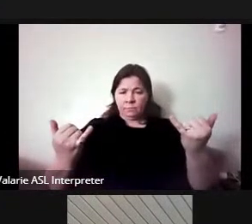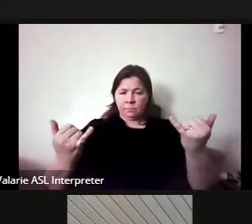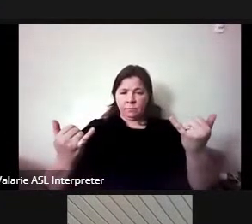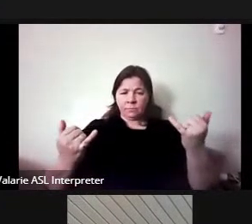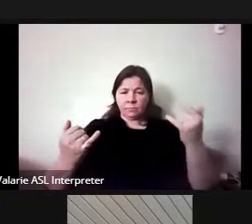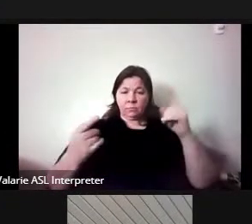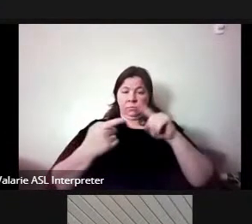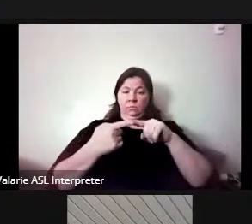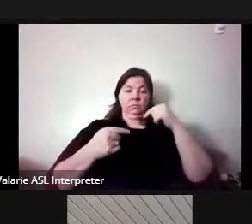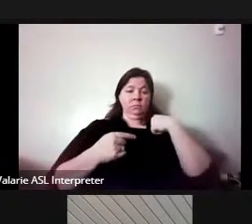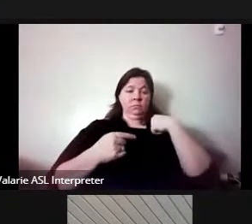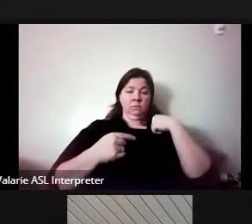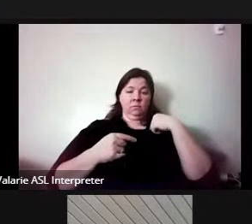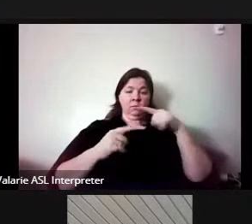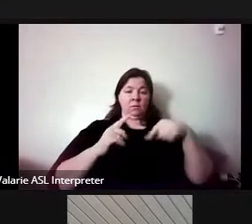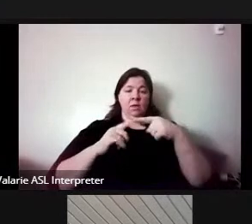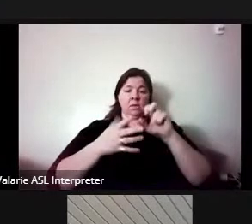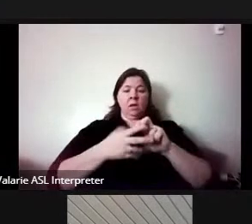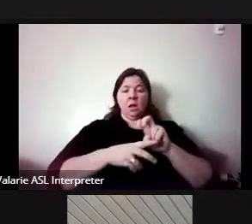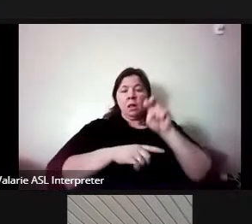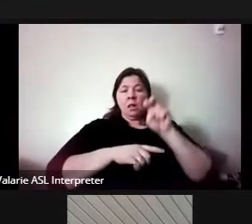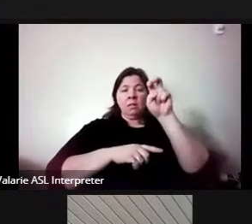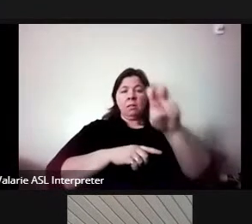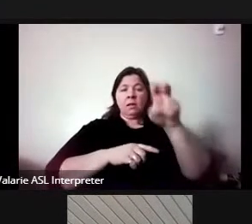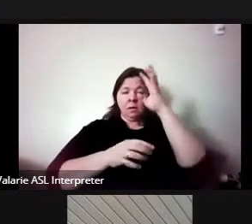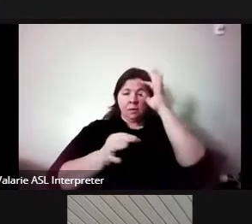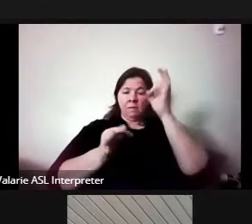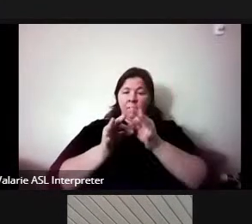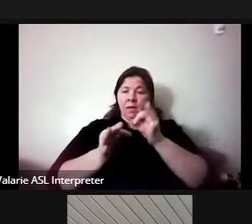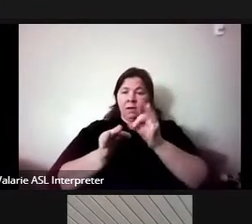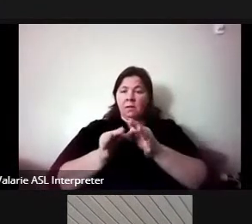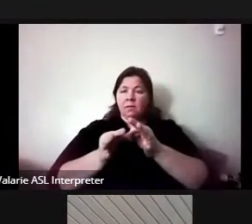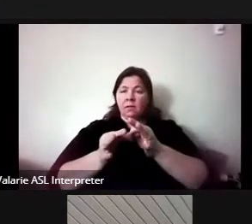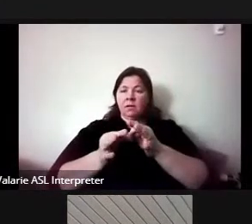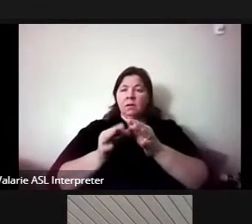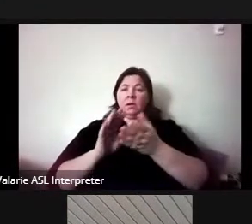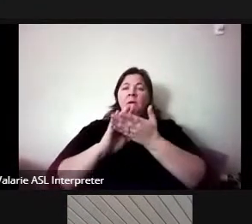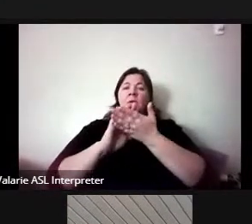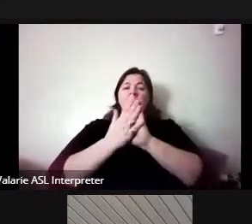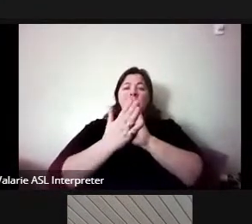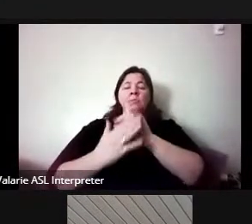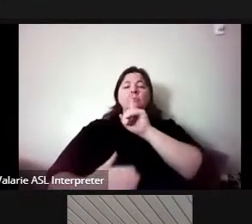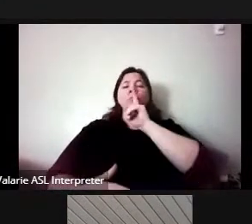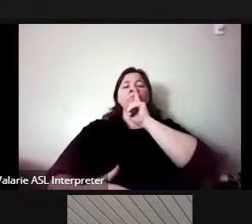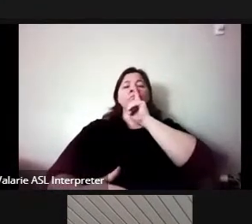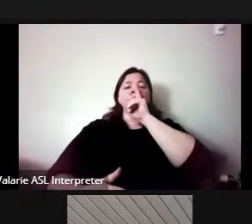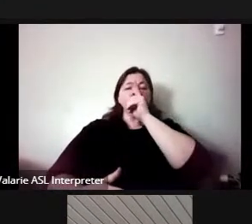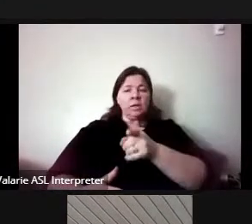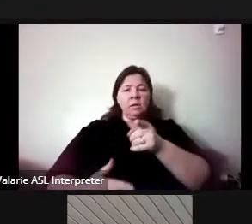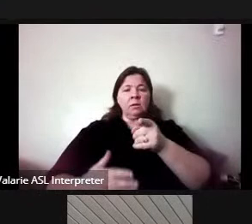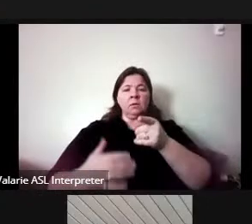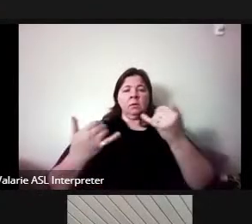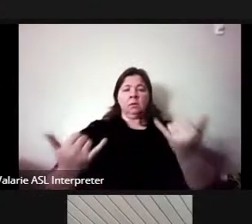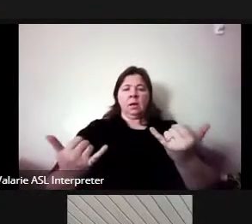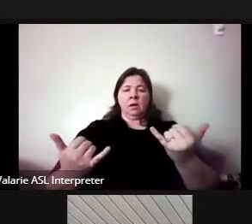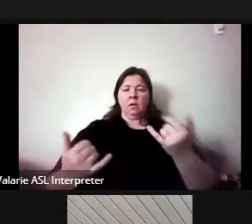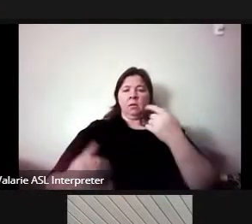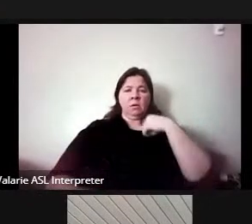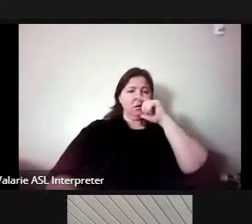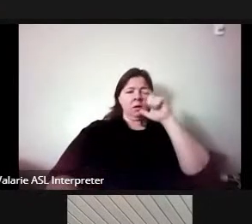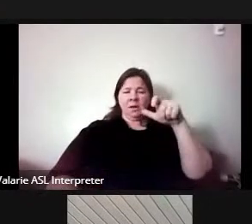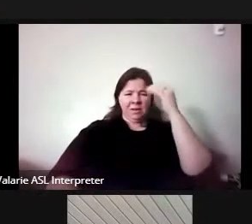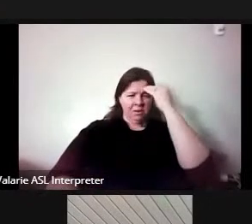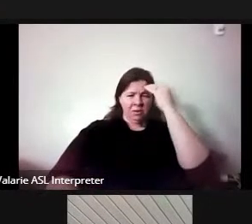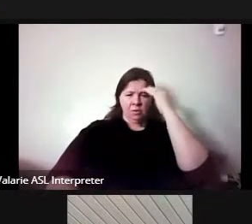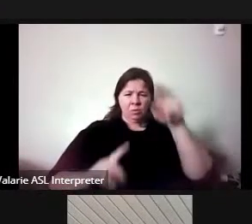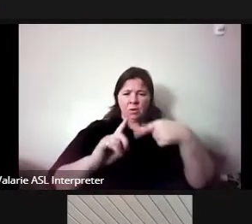me, it's all about a leap of faith, and now it's actually a reality now. I mean, I don't need to know